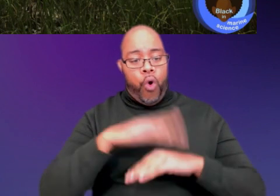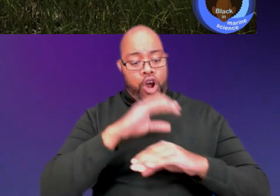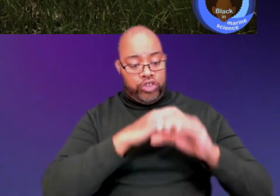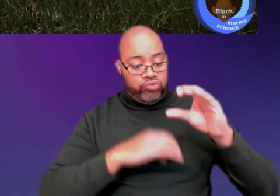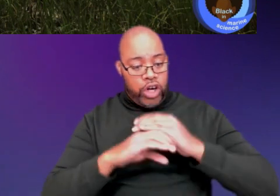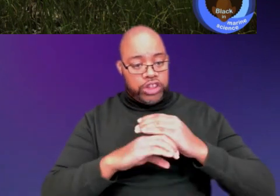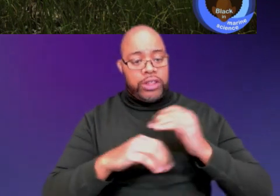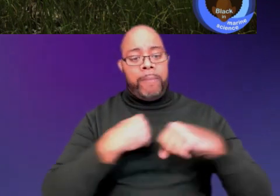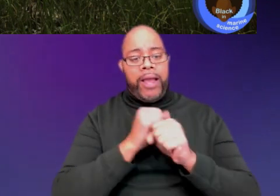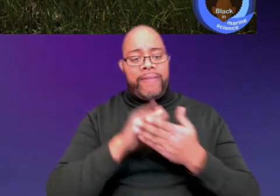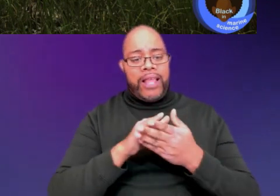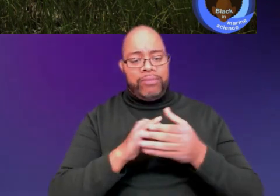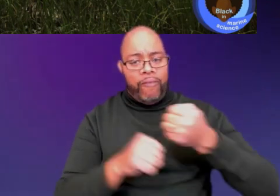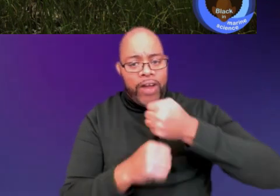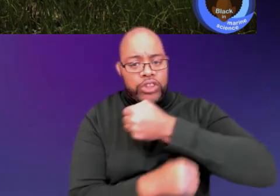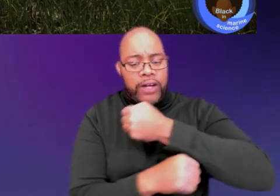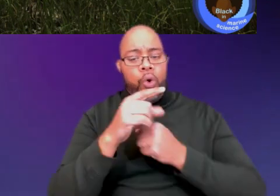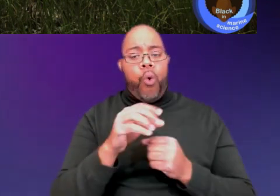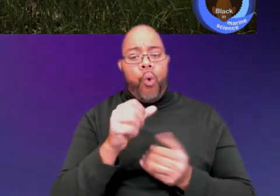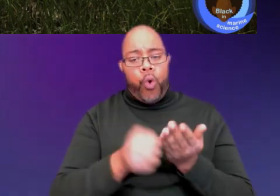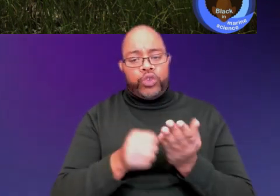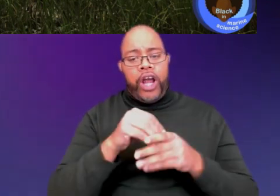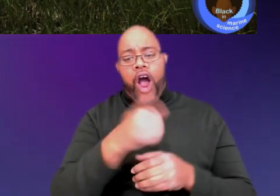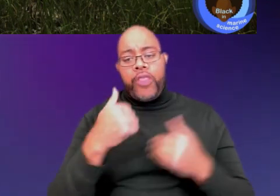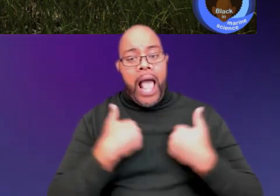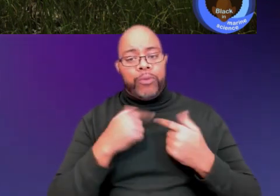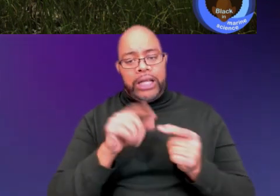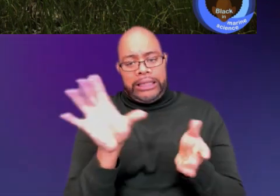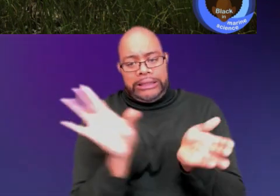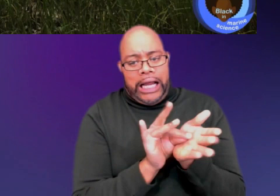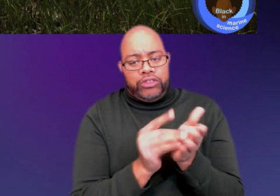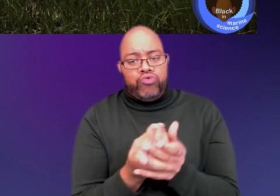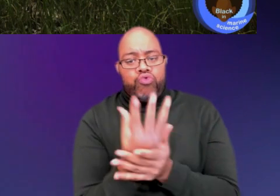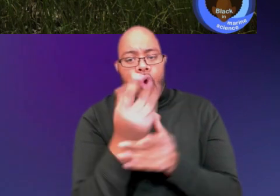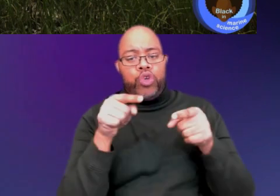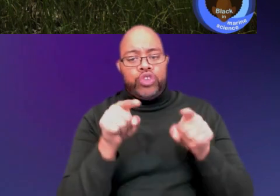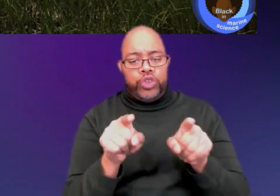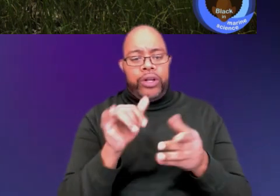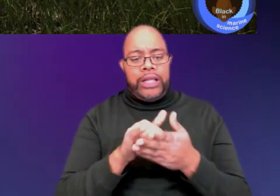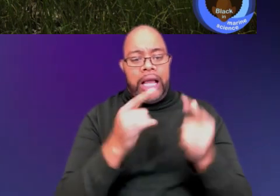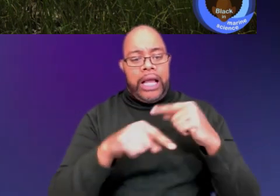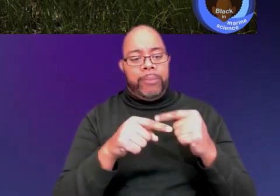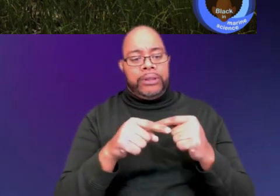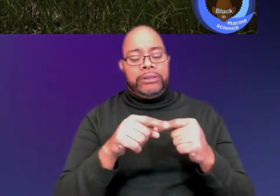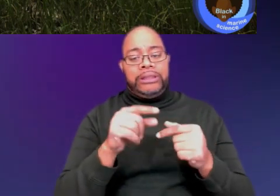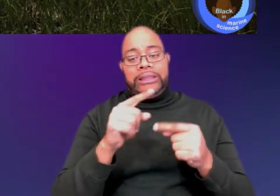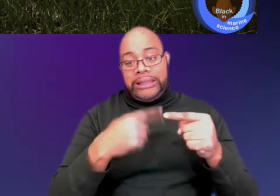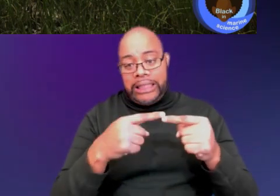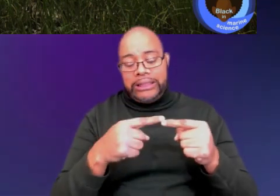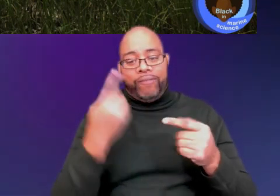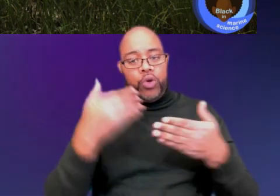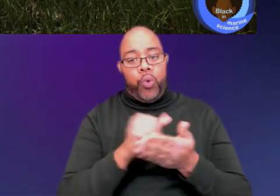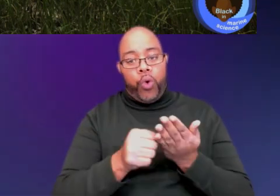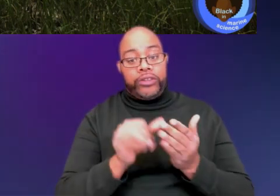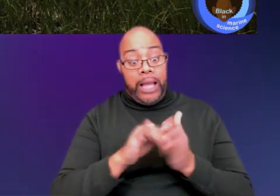construction create the substrate for oysters and other organisms to attach and grow during the upcoming spawning season.